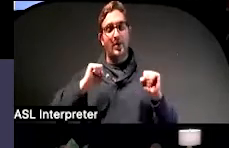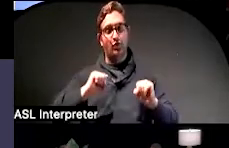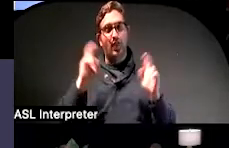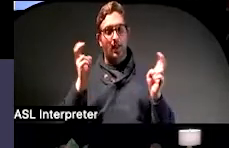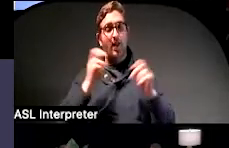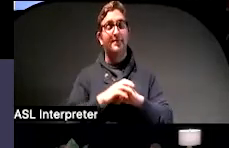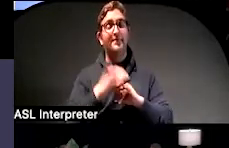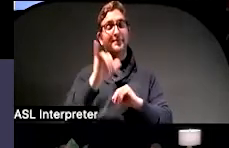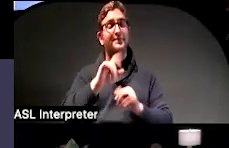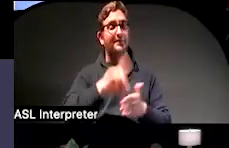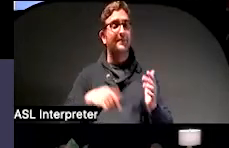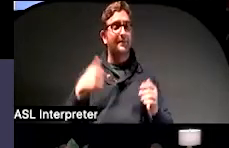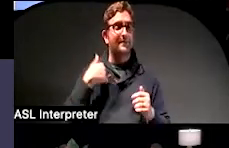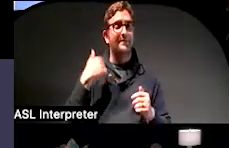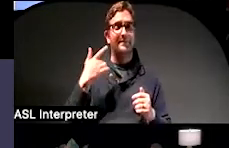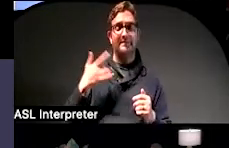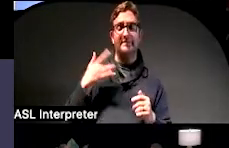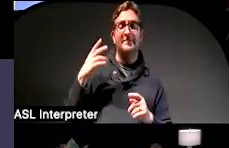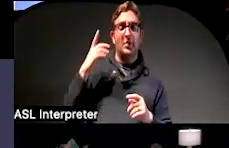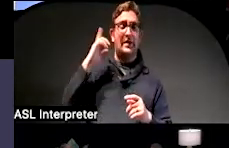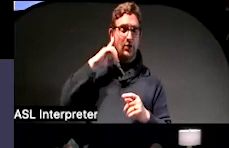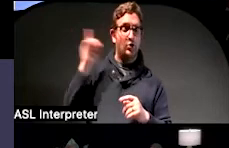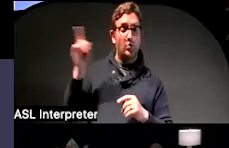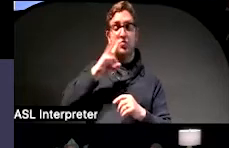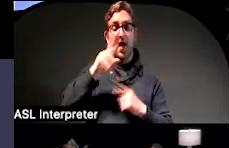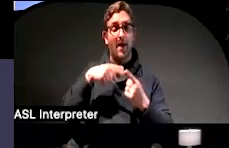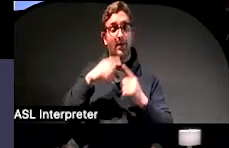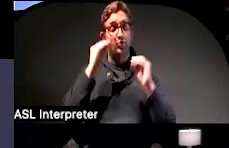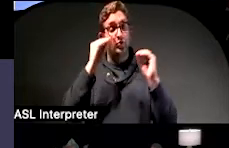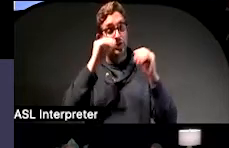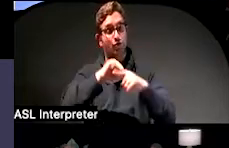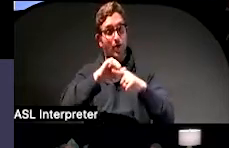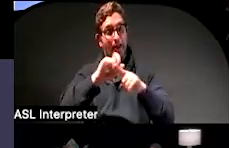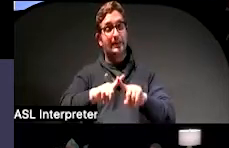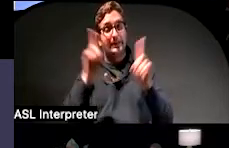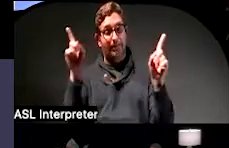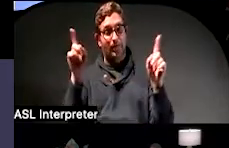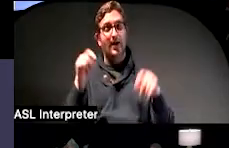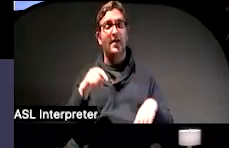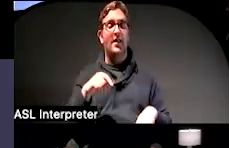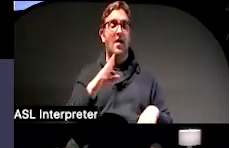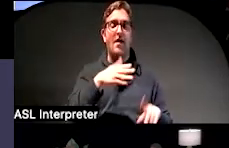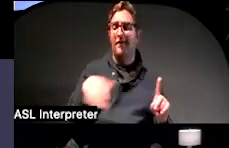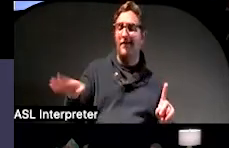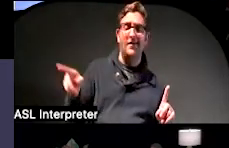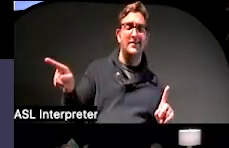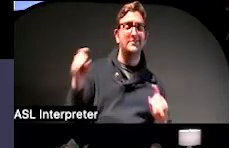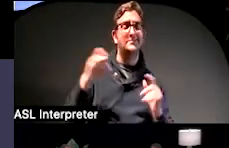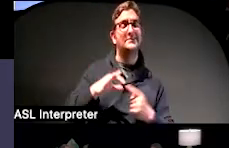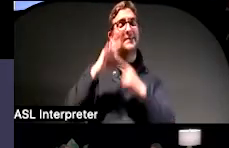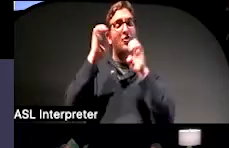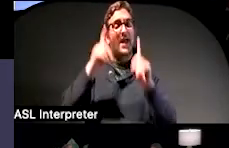that's what I hear when you talk about how teachers are trained differently. Oh, go over there to the special ed teacher. It's the mindset, the